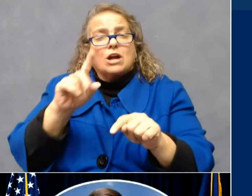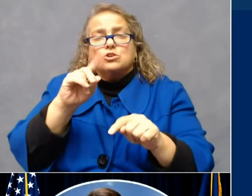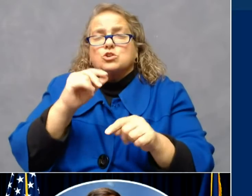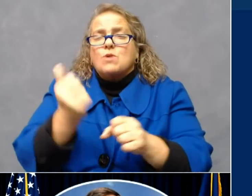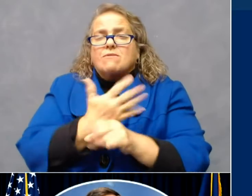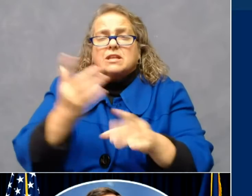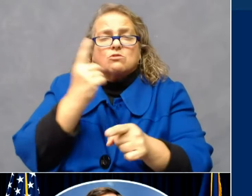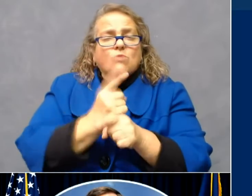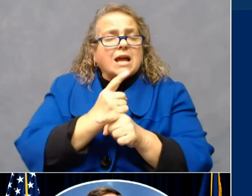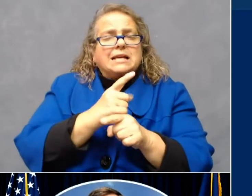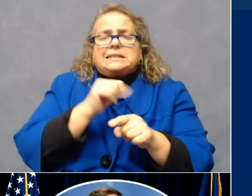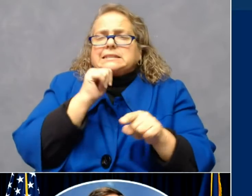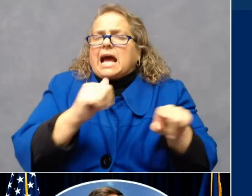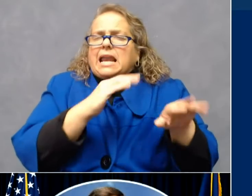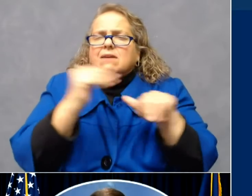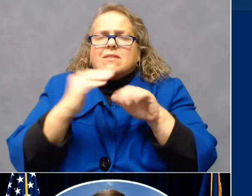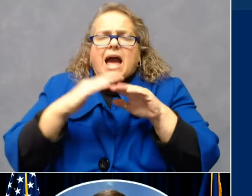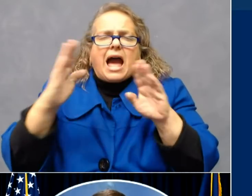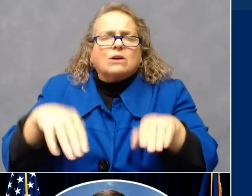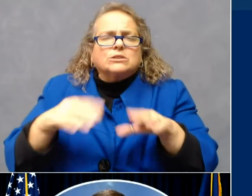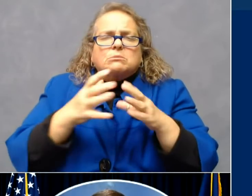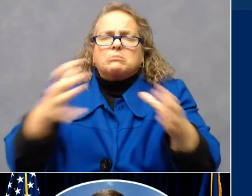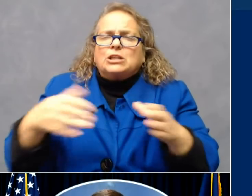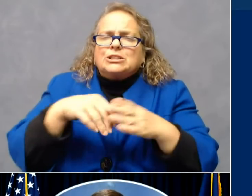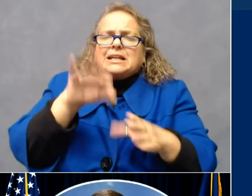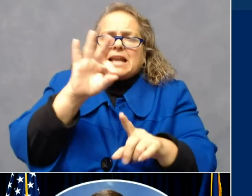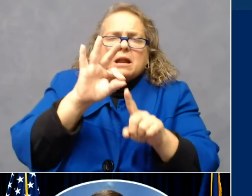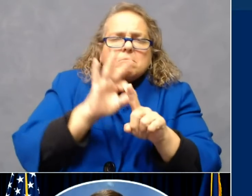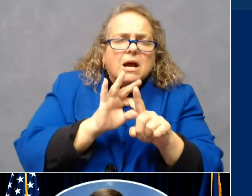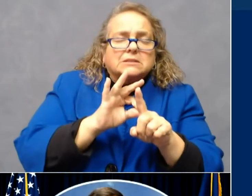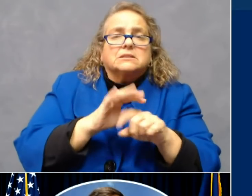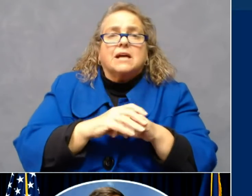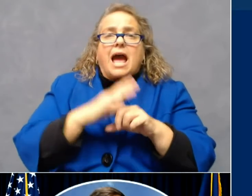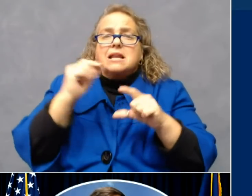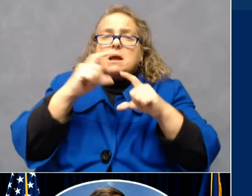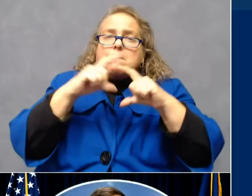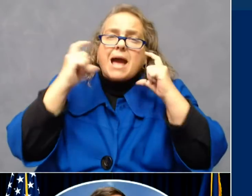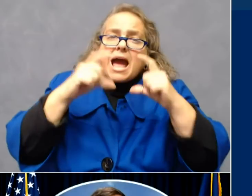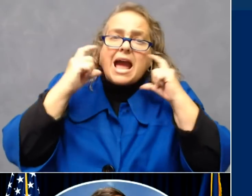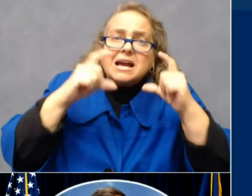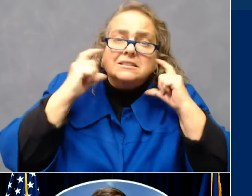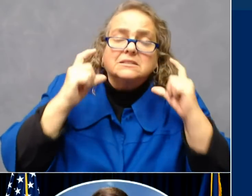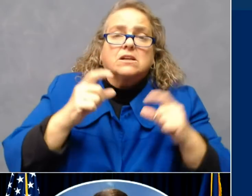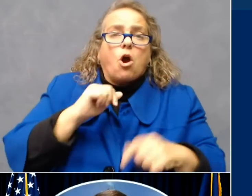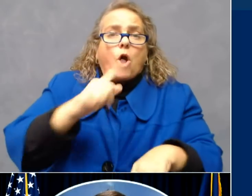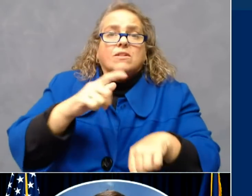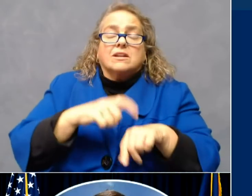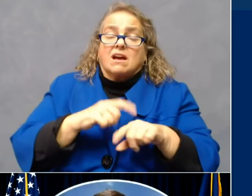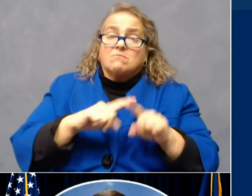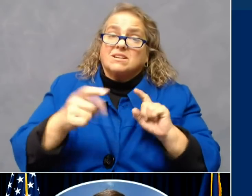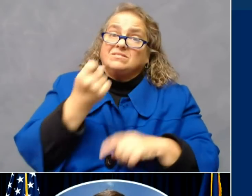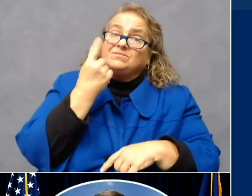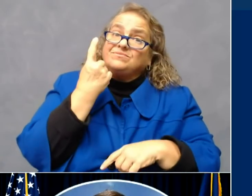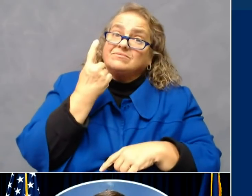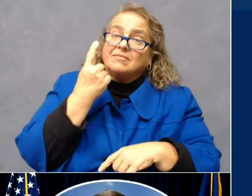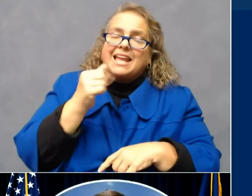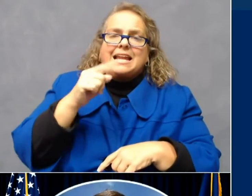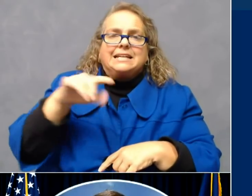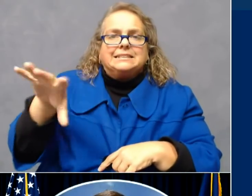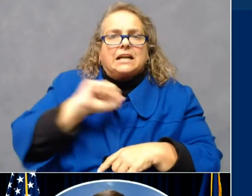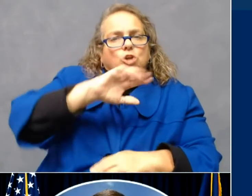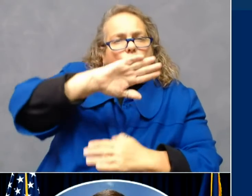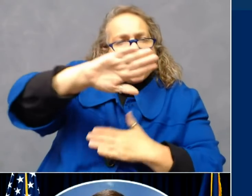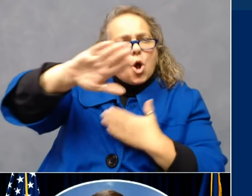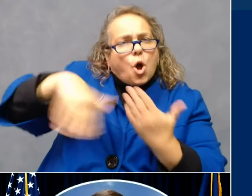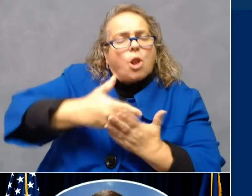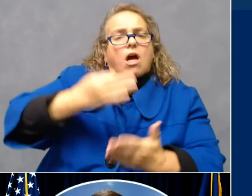wore a mask. But that's the thing about masks. It takes all of us wearing them correctly to protect one another.